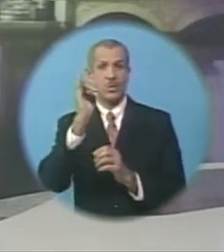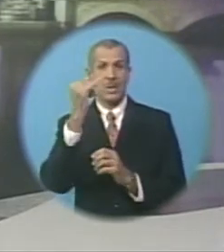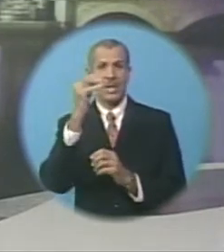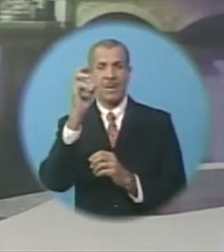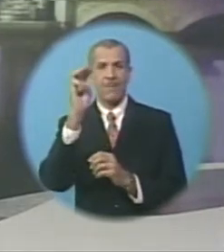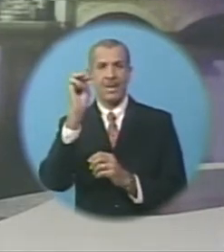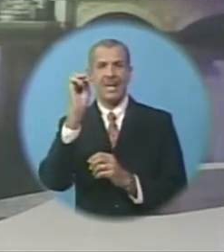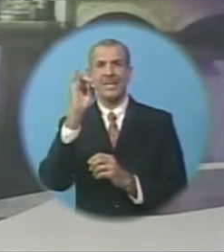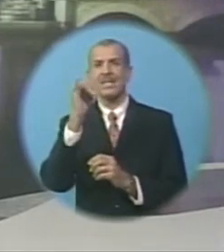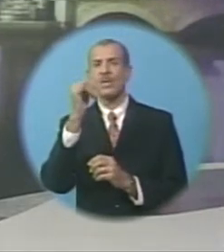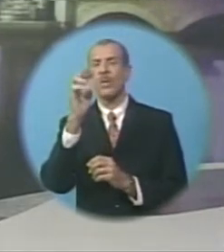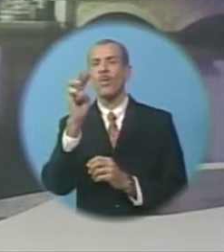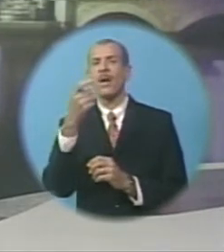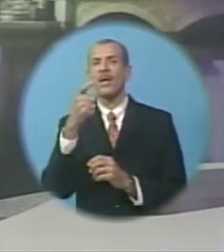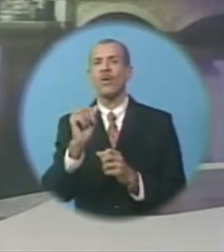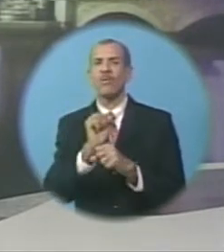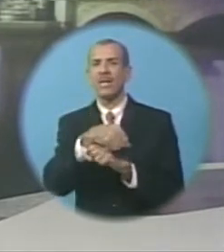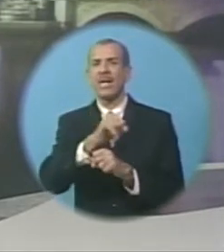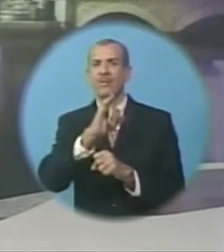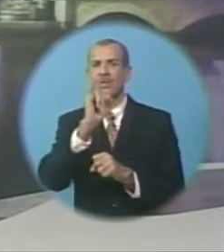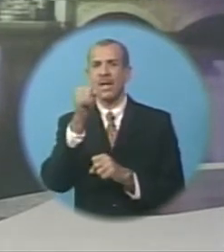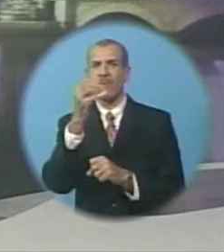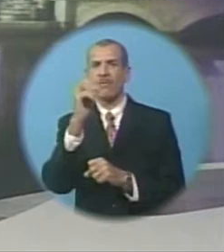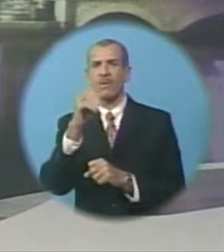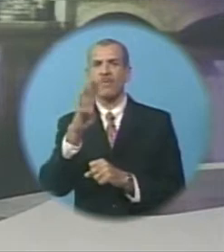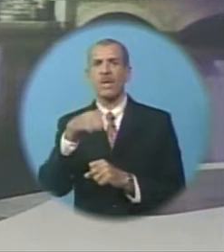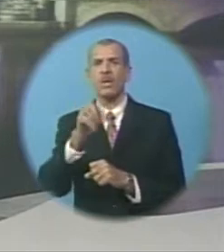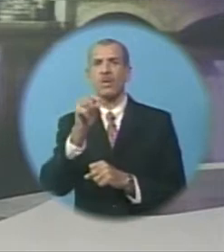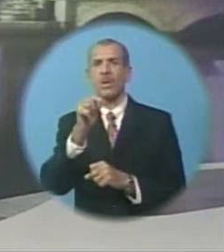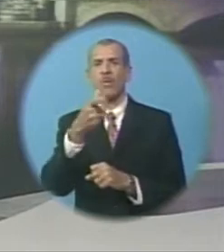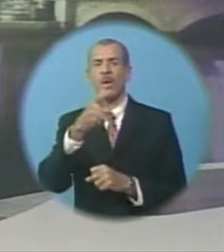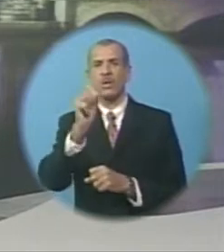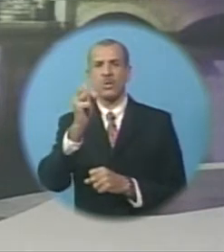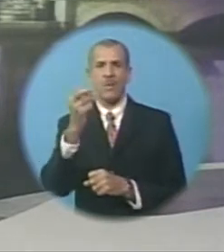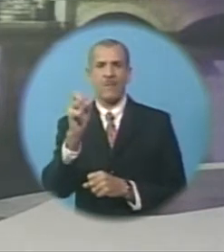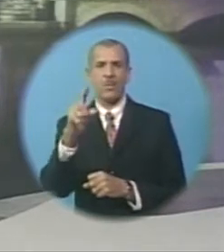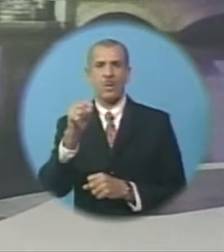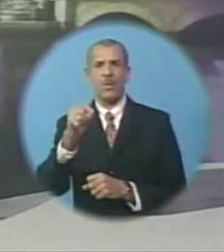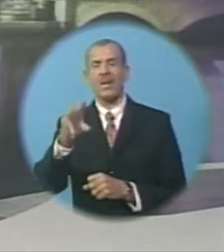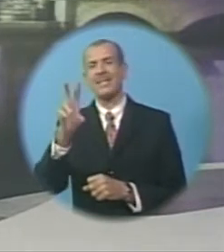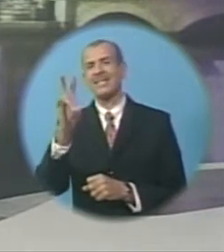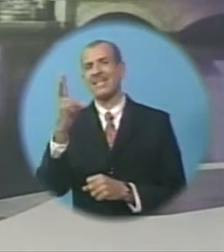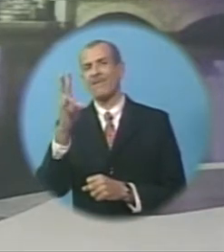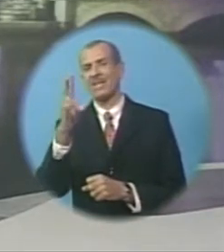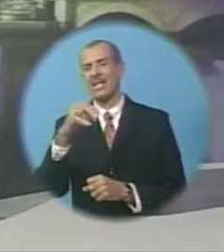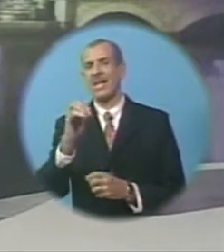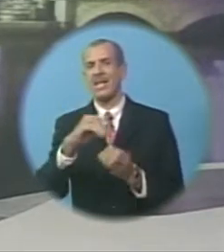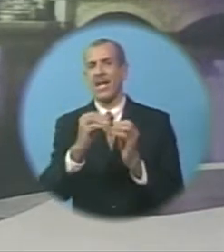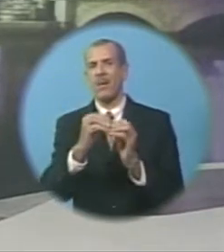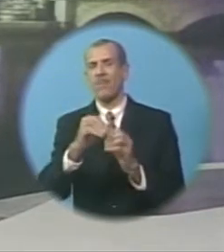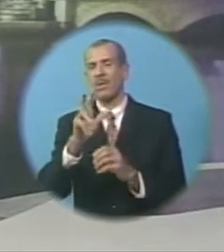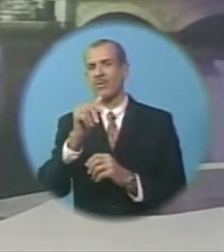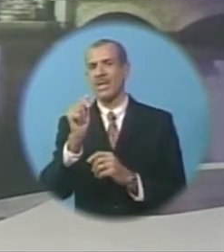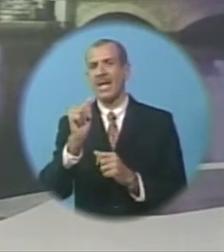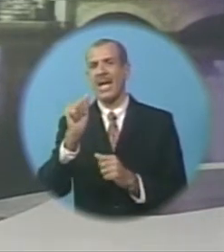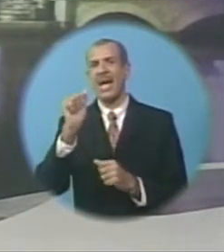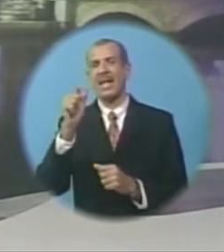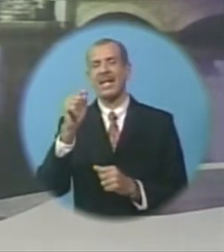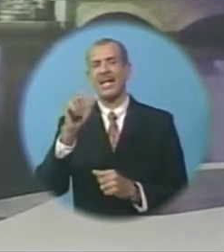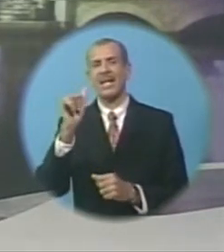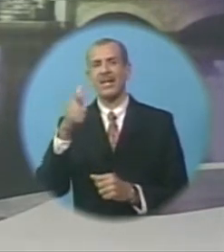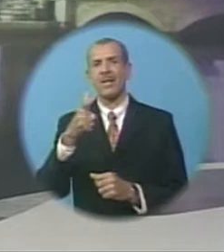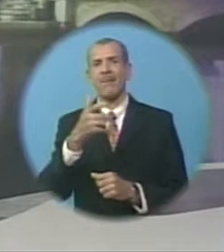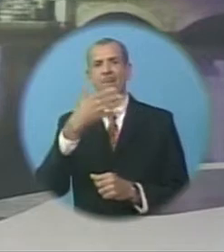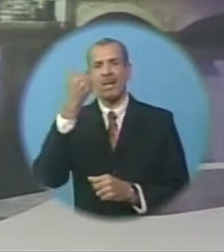White defeated Jeffrey Barabas 21-12, 21-17 to advance. While the number 3 seed Anton Lilman Daniel got the better